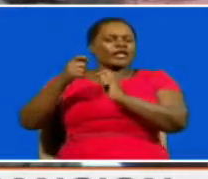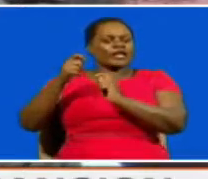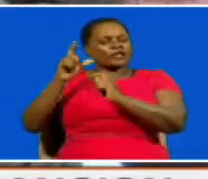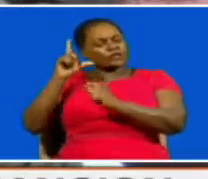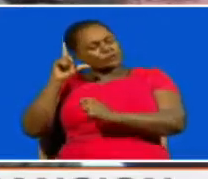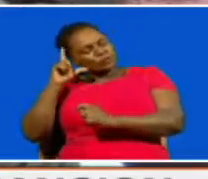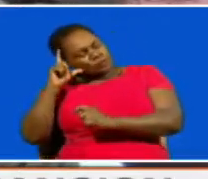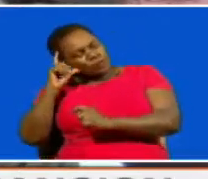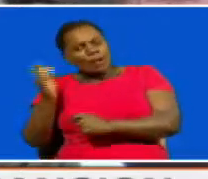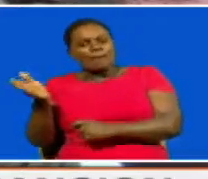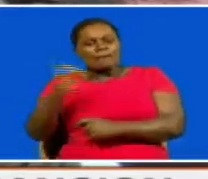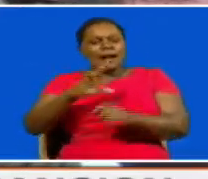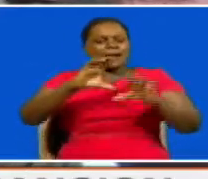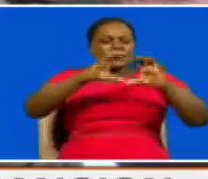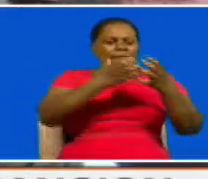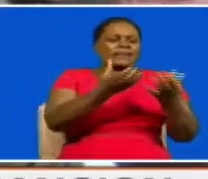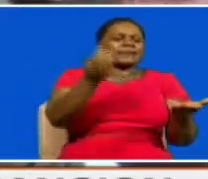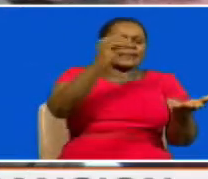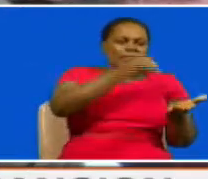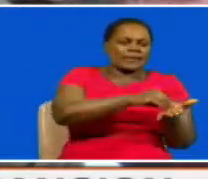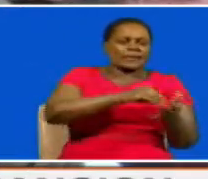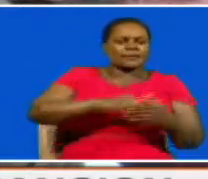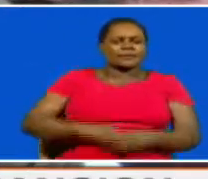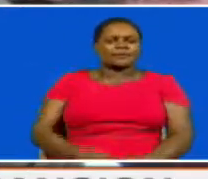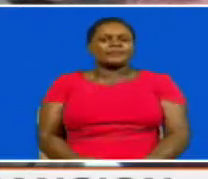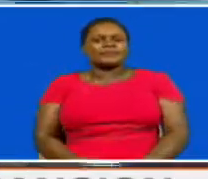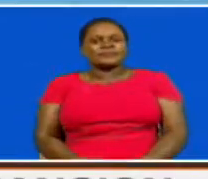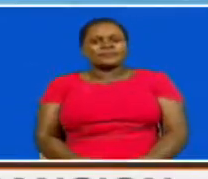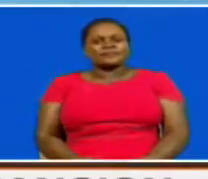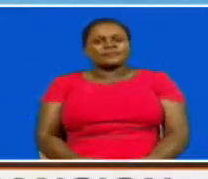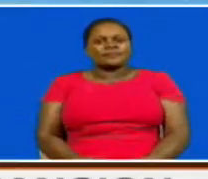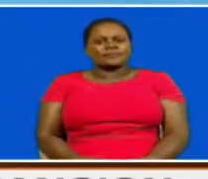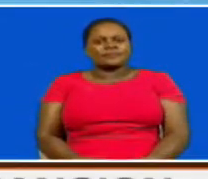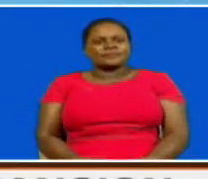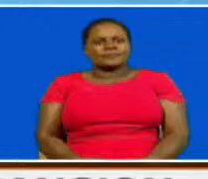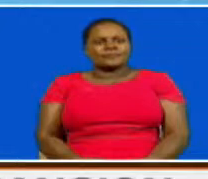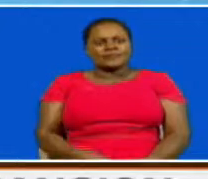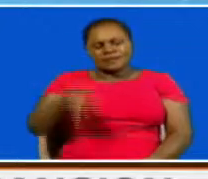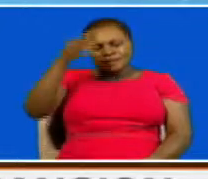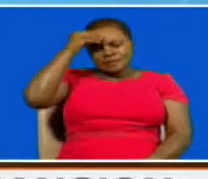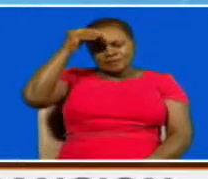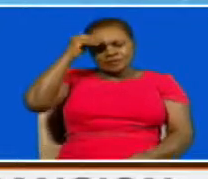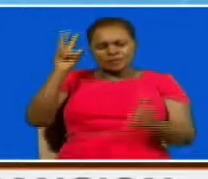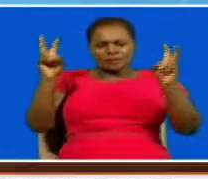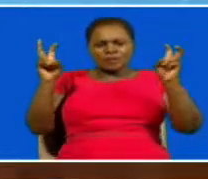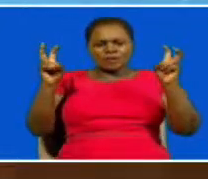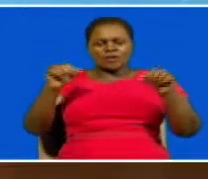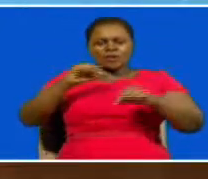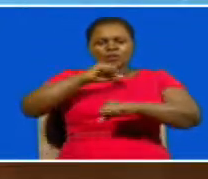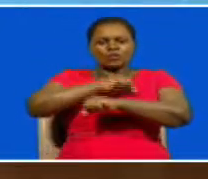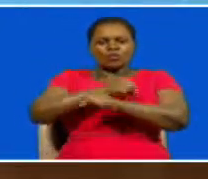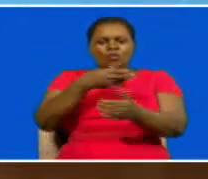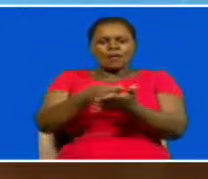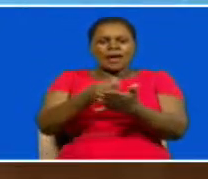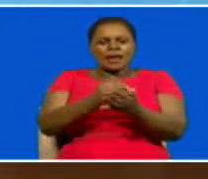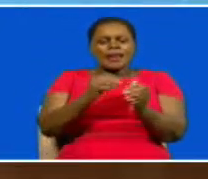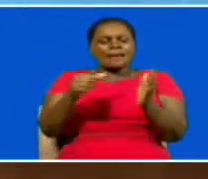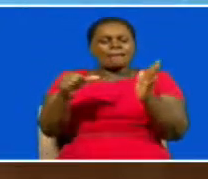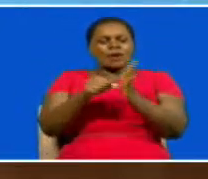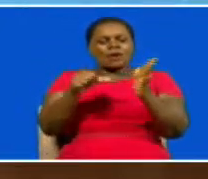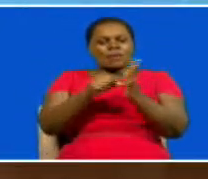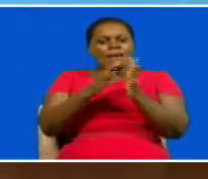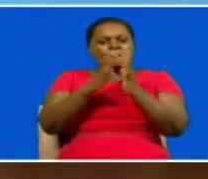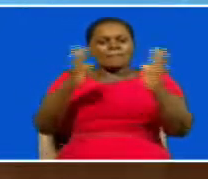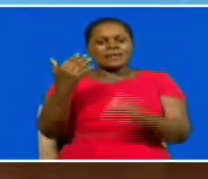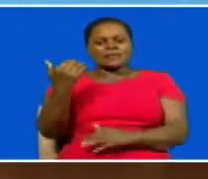can be reinserted into their proper use. And still on matters of education, lack of school fees remains the biggest threat to